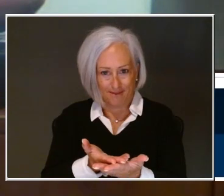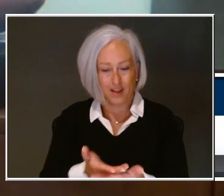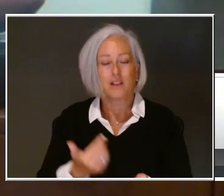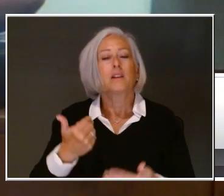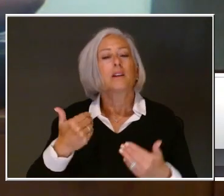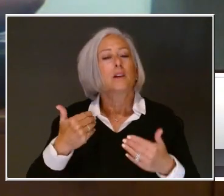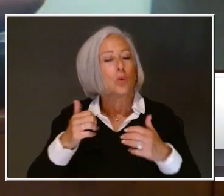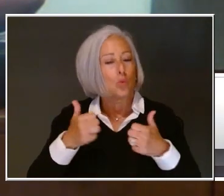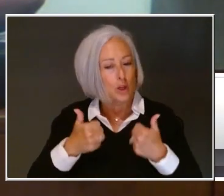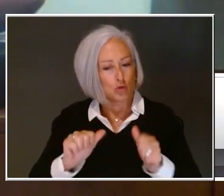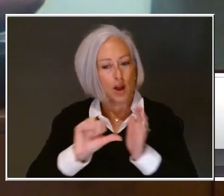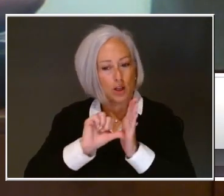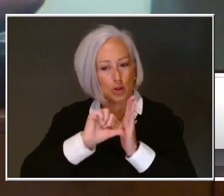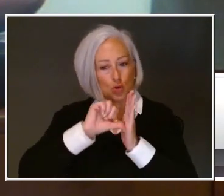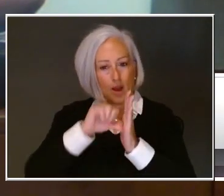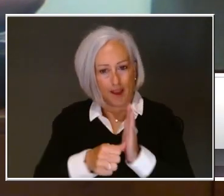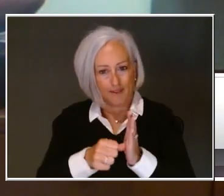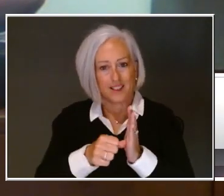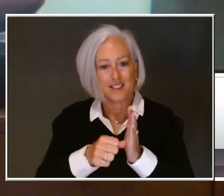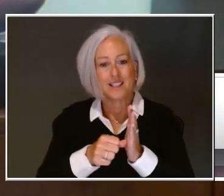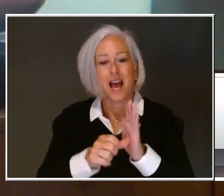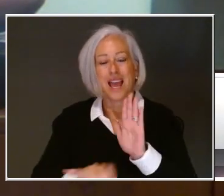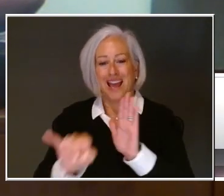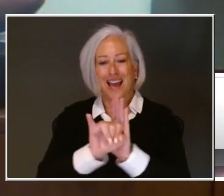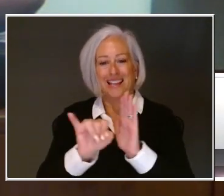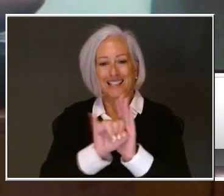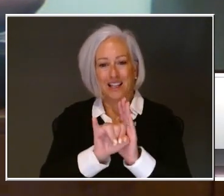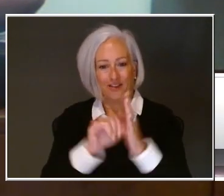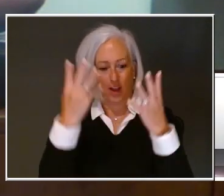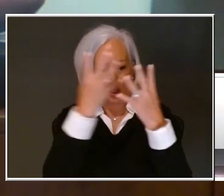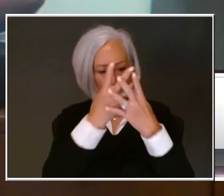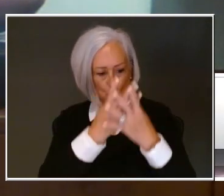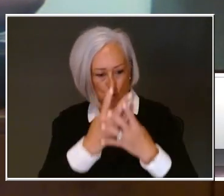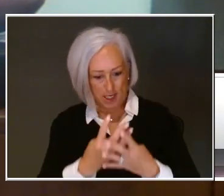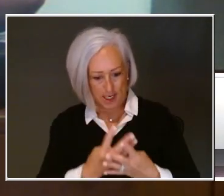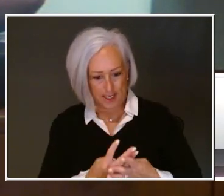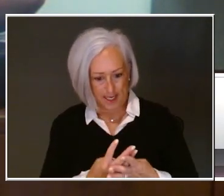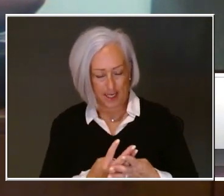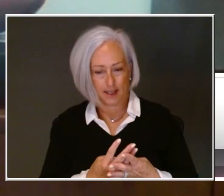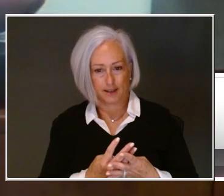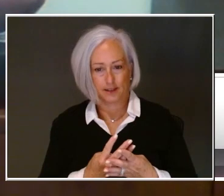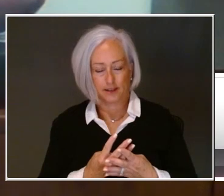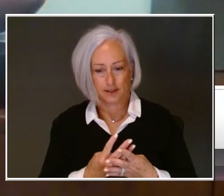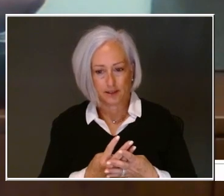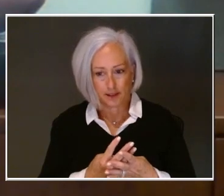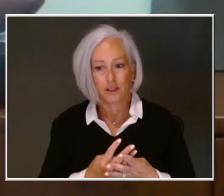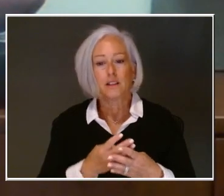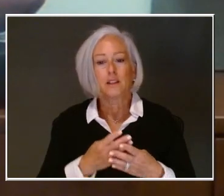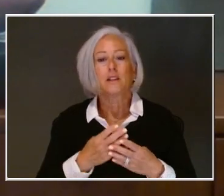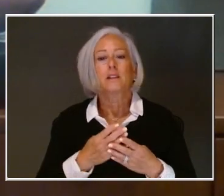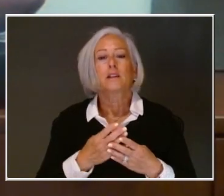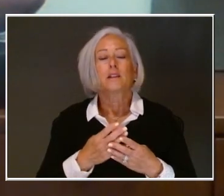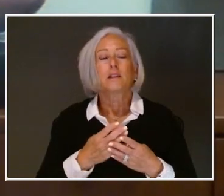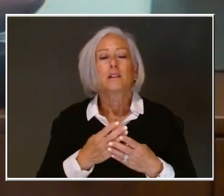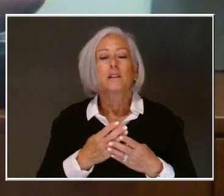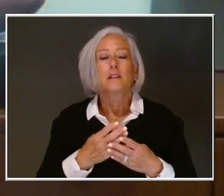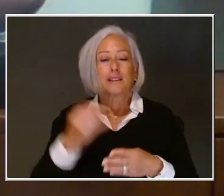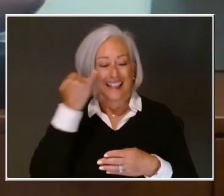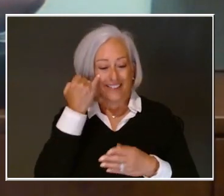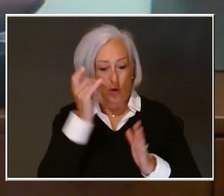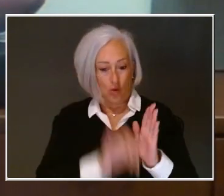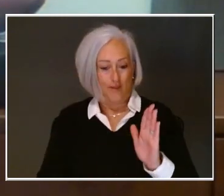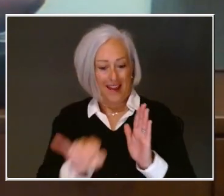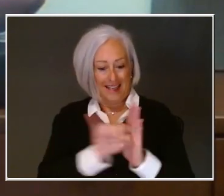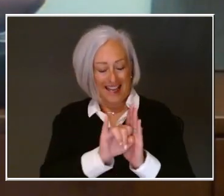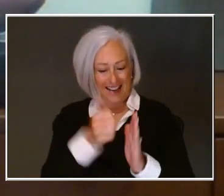on identifying screening from the word go, and then once we've if we've identified any